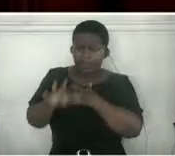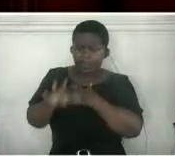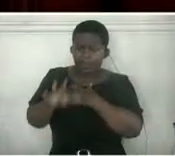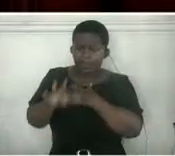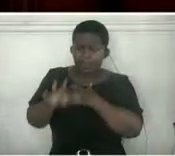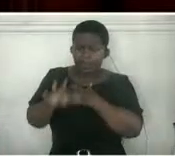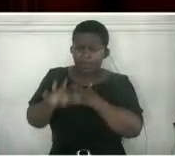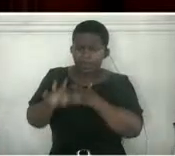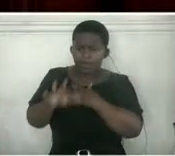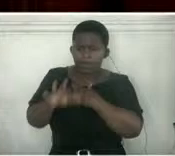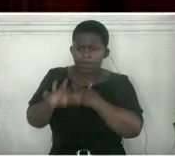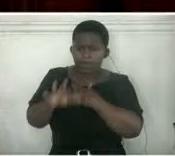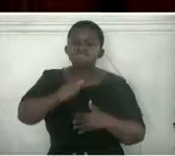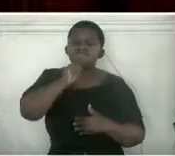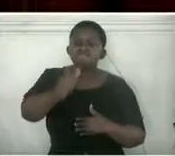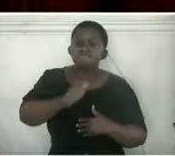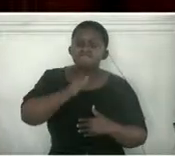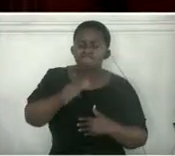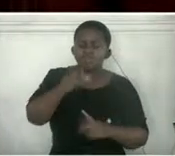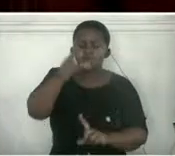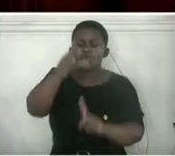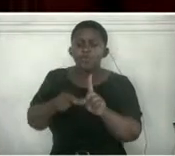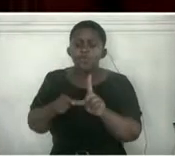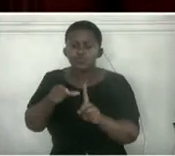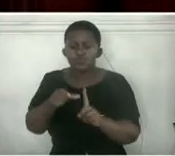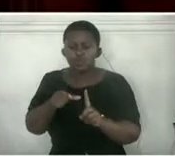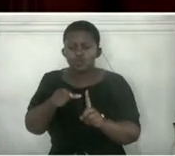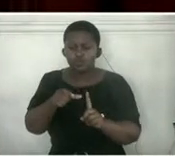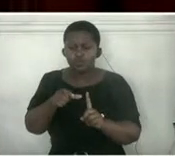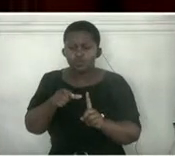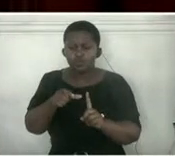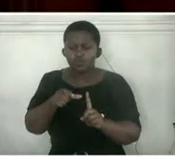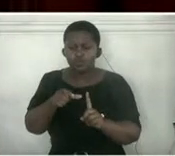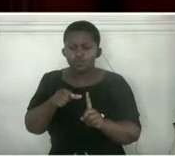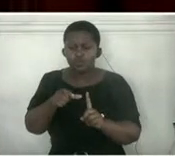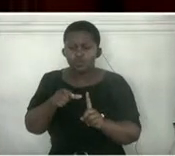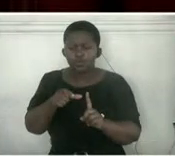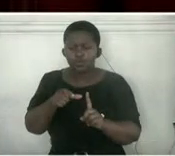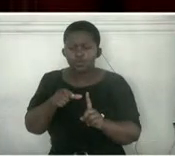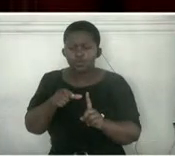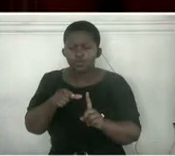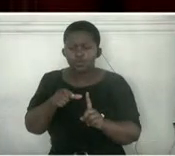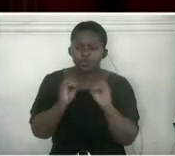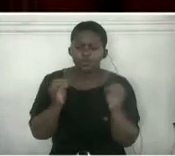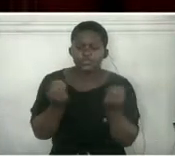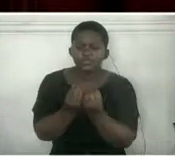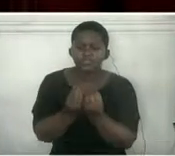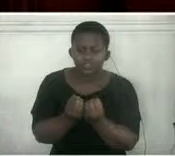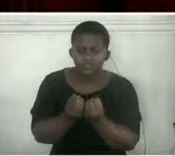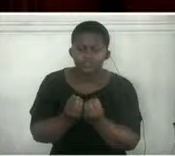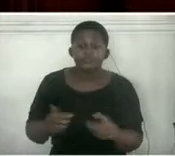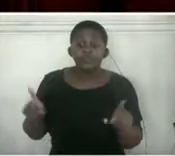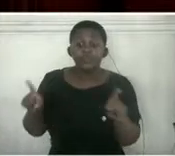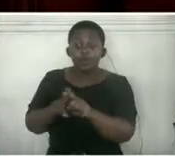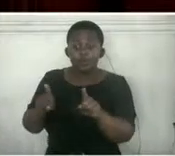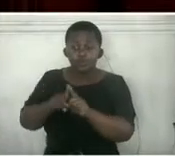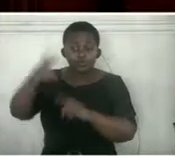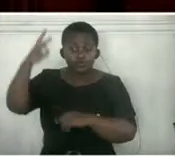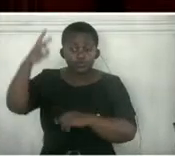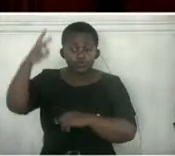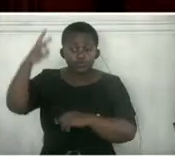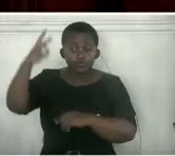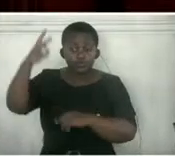kuzo, irrespective ukuthi umuntu nomuntu uvela kiphi i-organization. We also remember